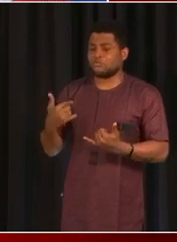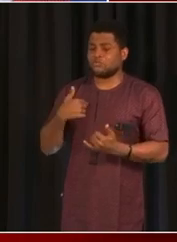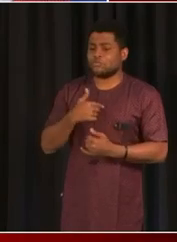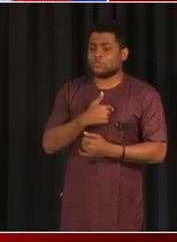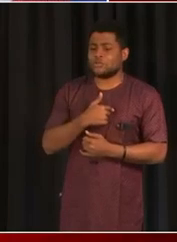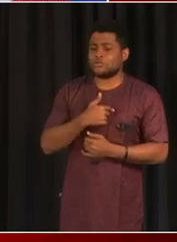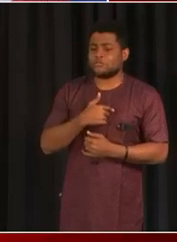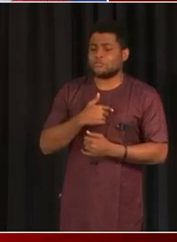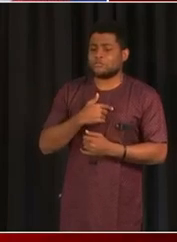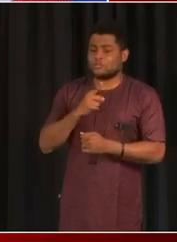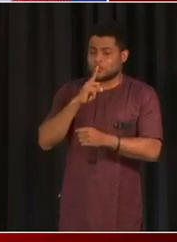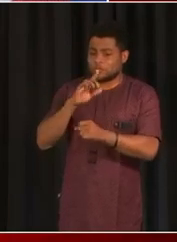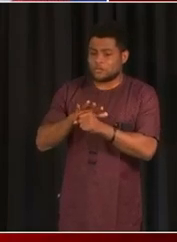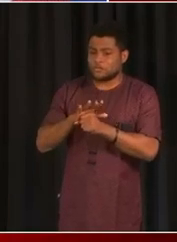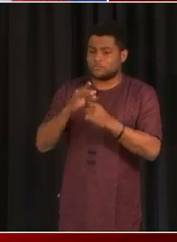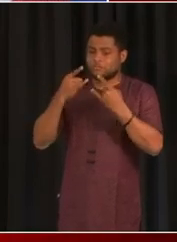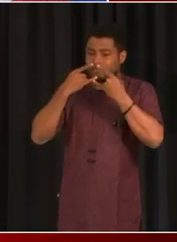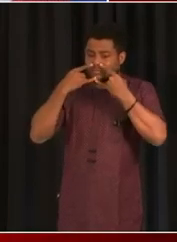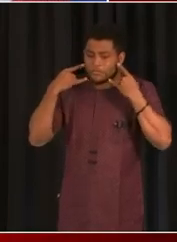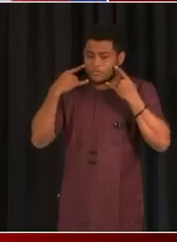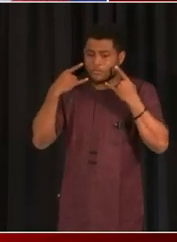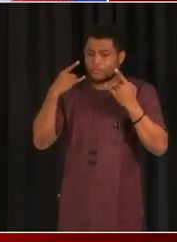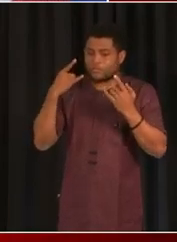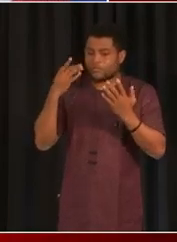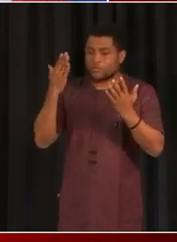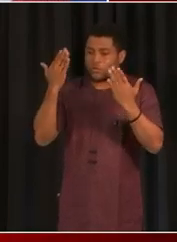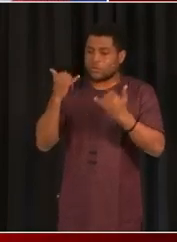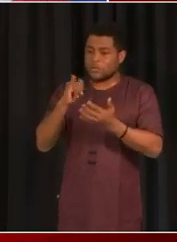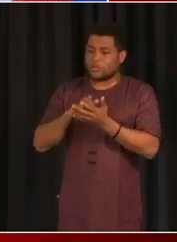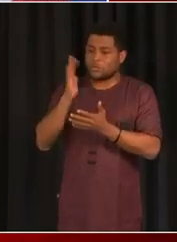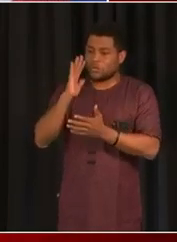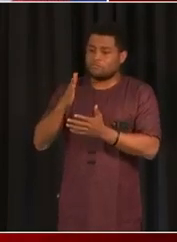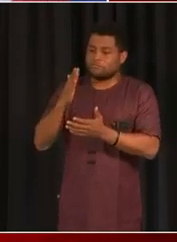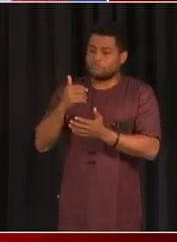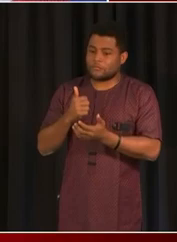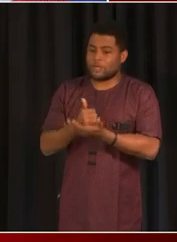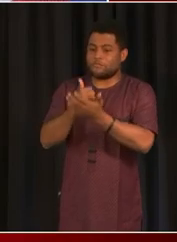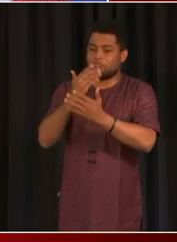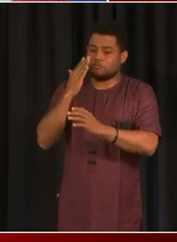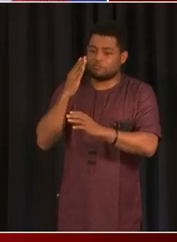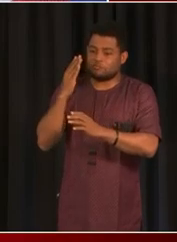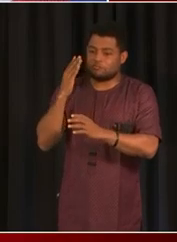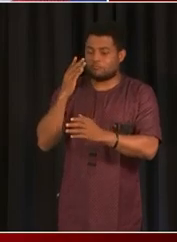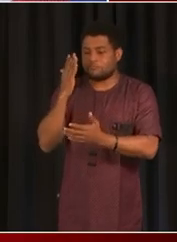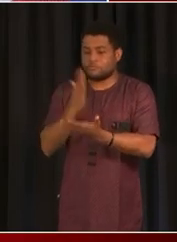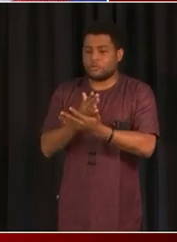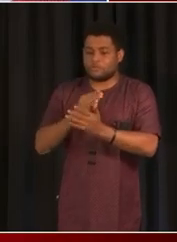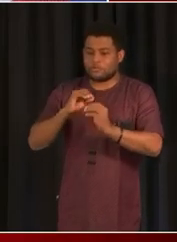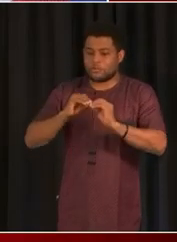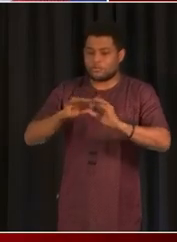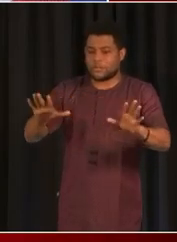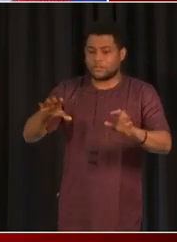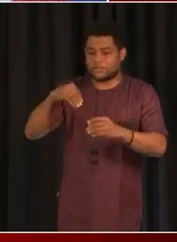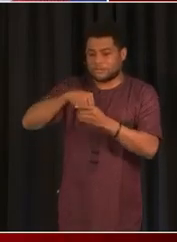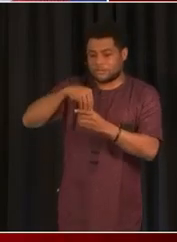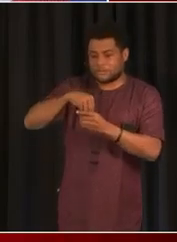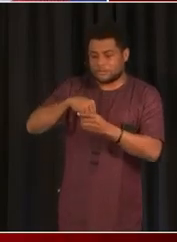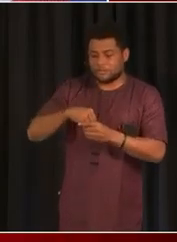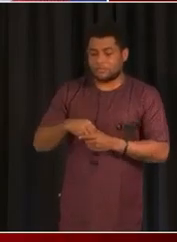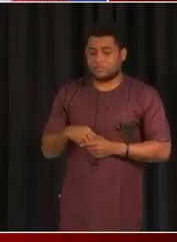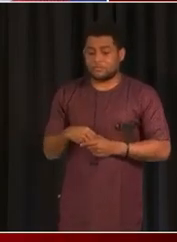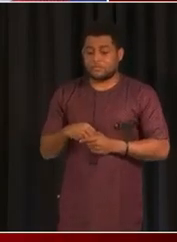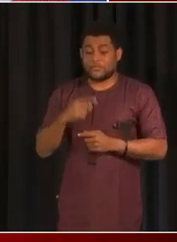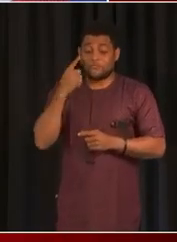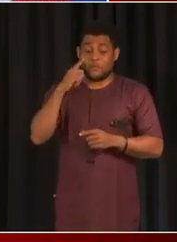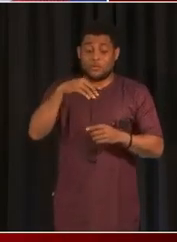masking as a way to stop the spread indoors. And clusters, you want to speak to any Sure. experience So